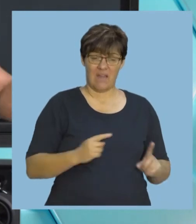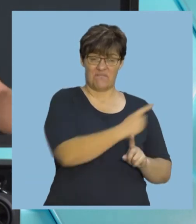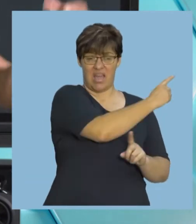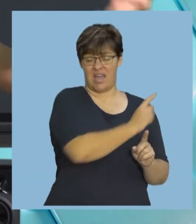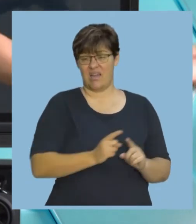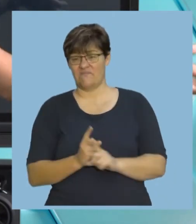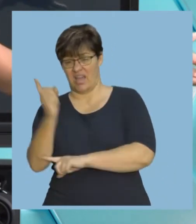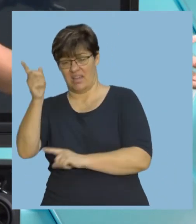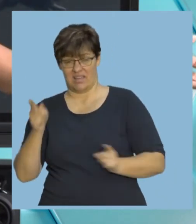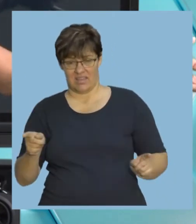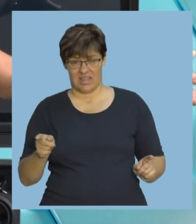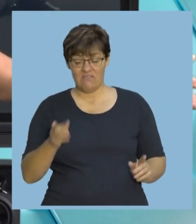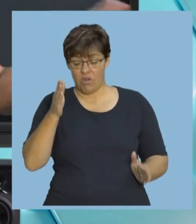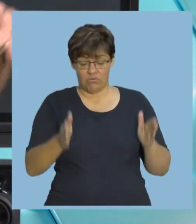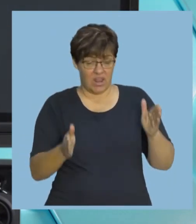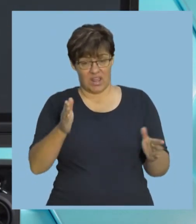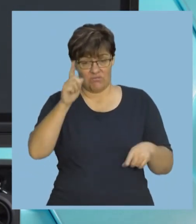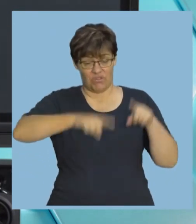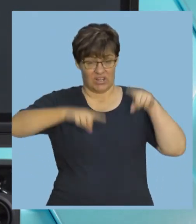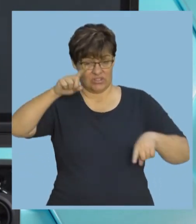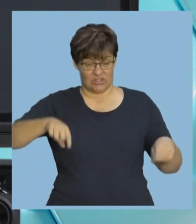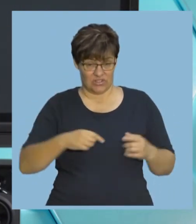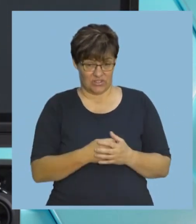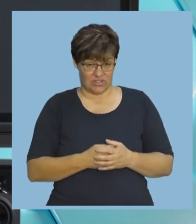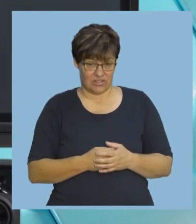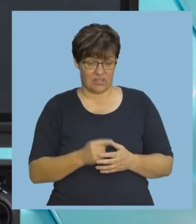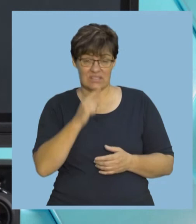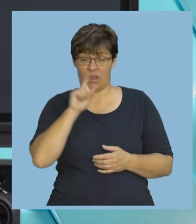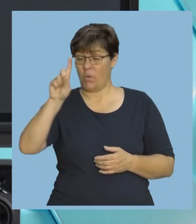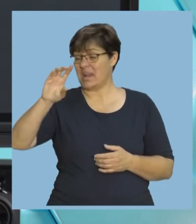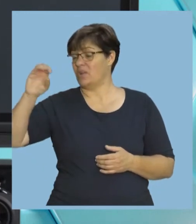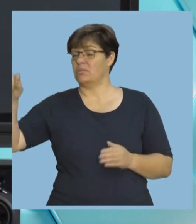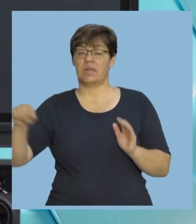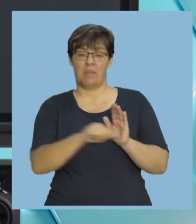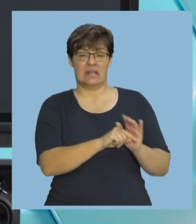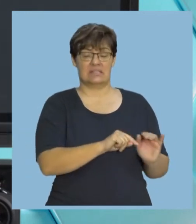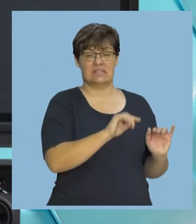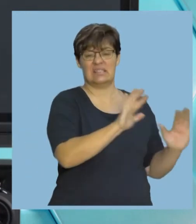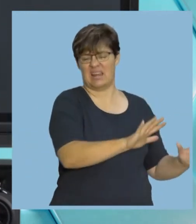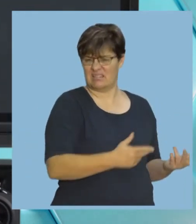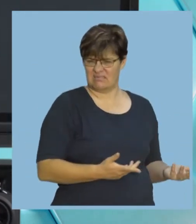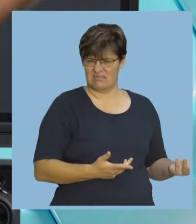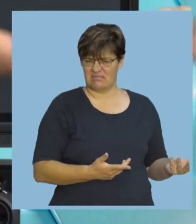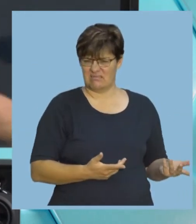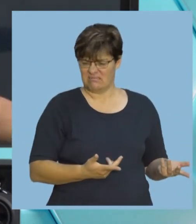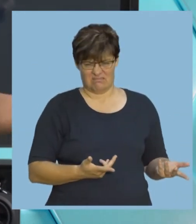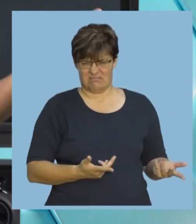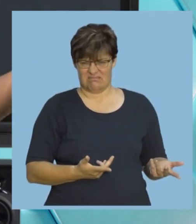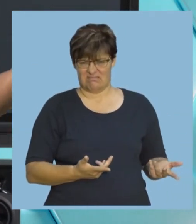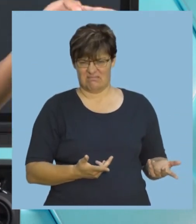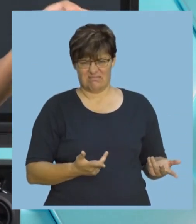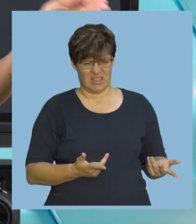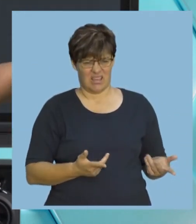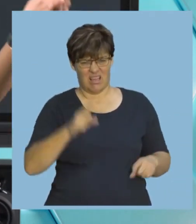the data set. Those are the extreme. So if I use range and I say 100% minus a 10%, I